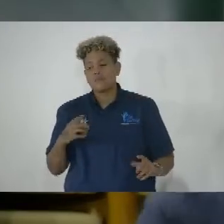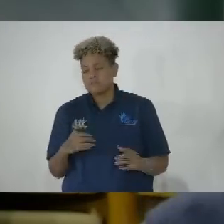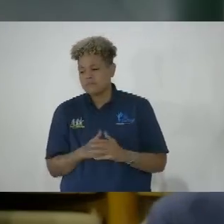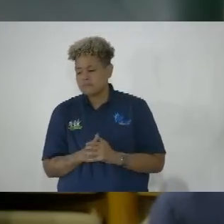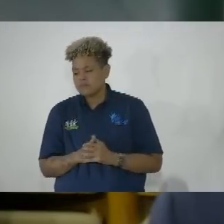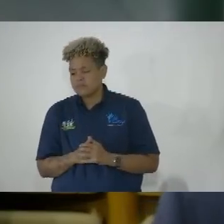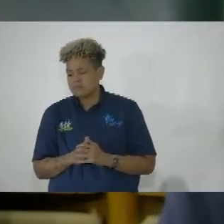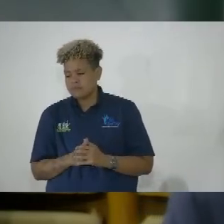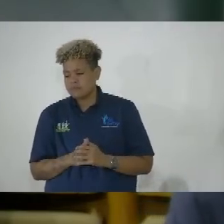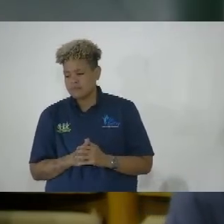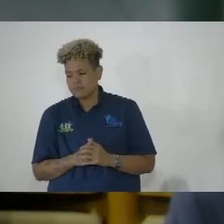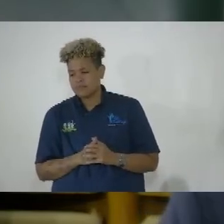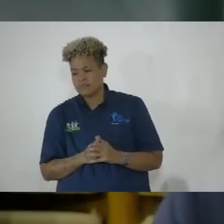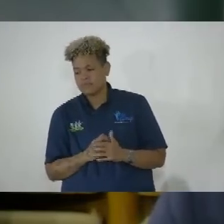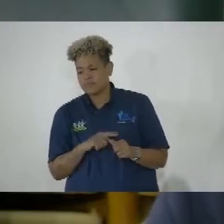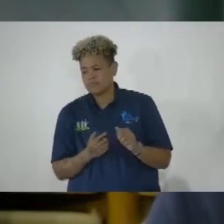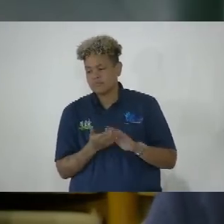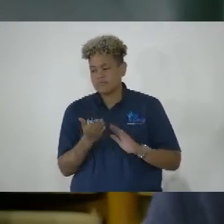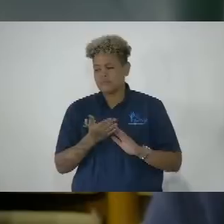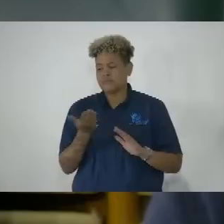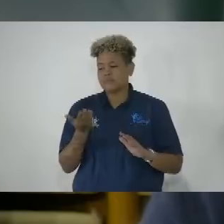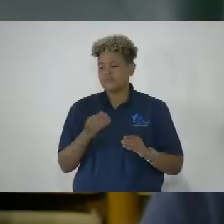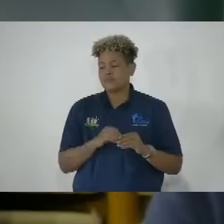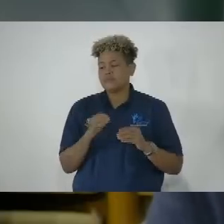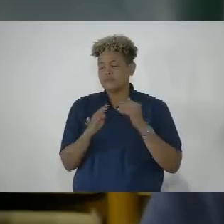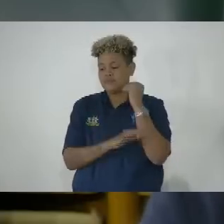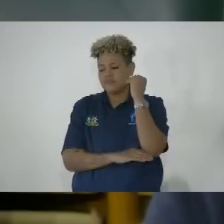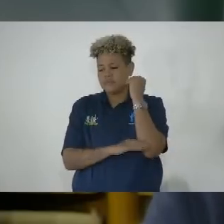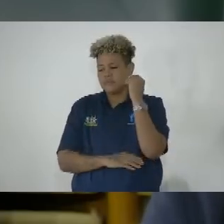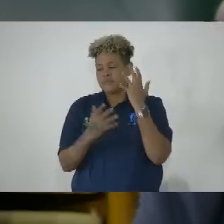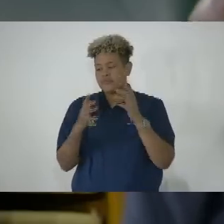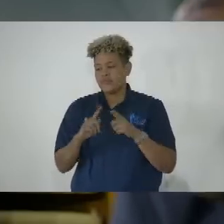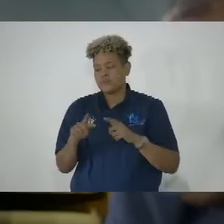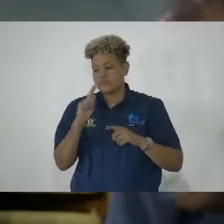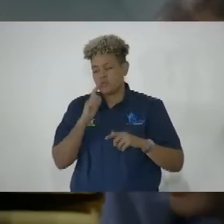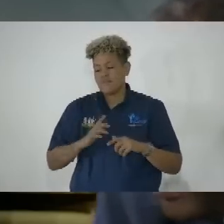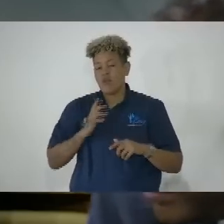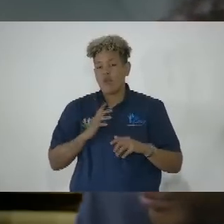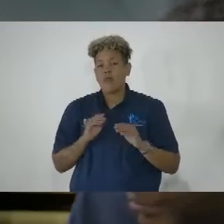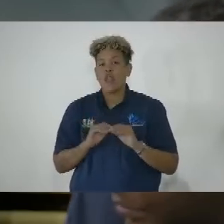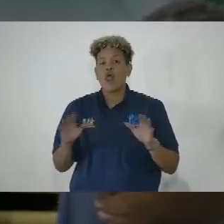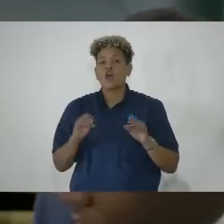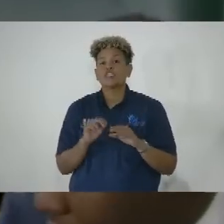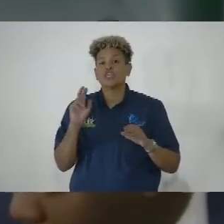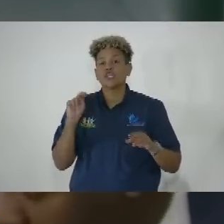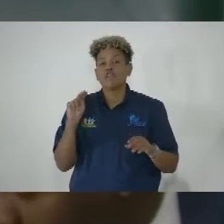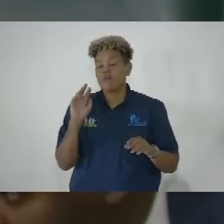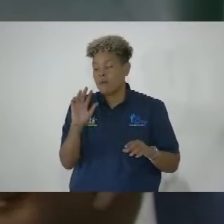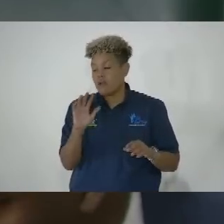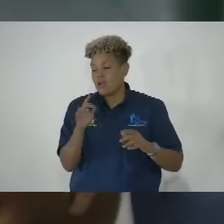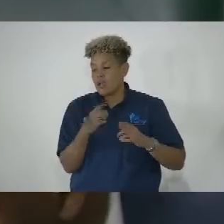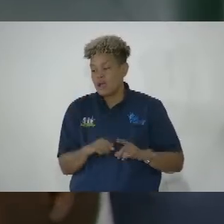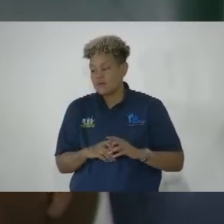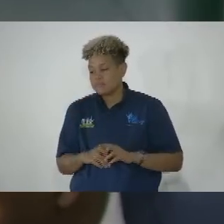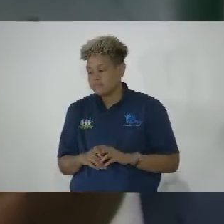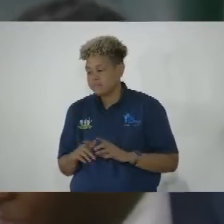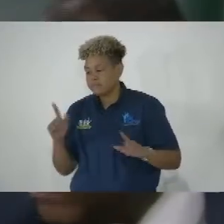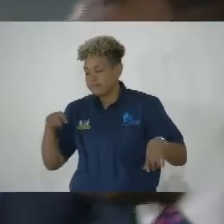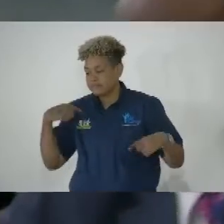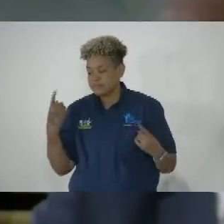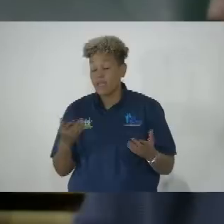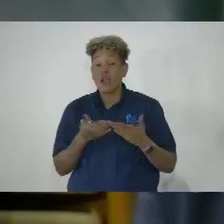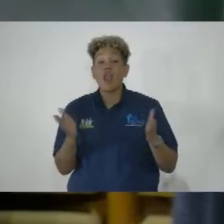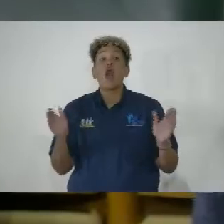which commenced its operation in September, end of September, but were formally launched in November. Since